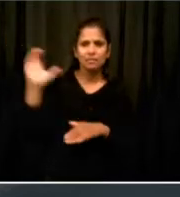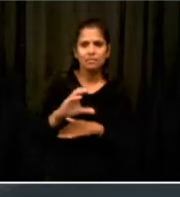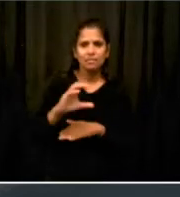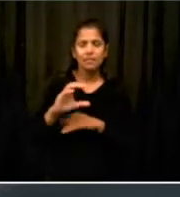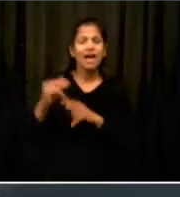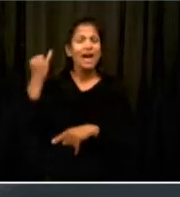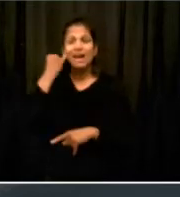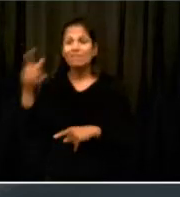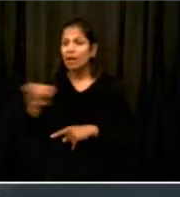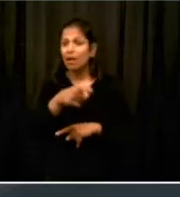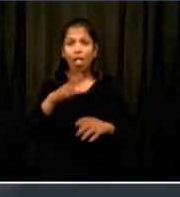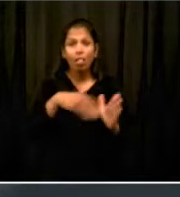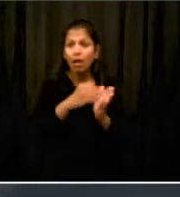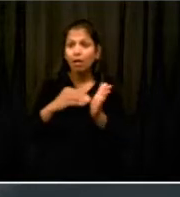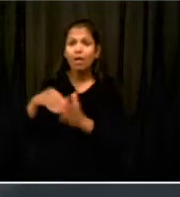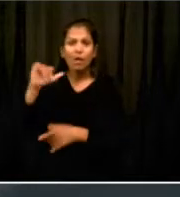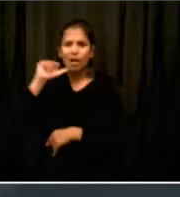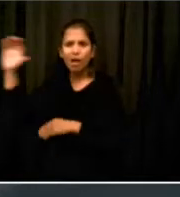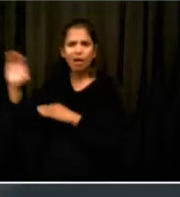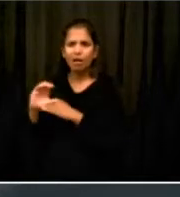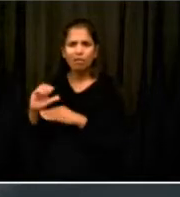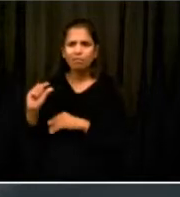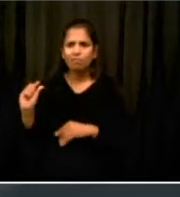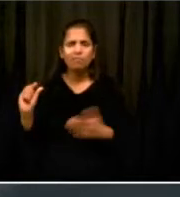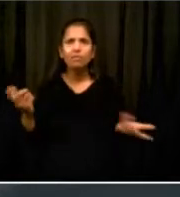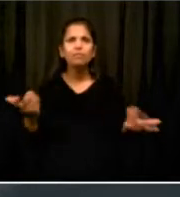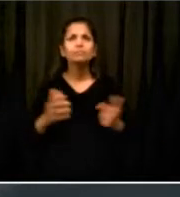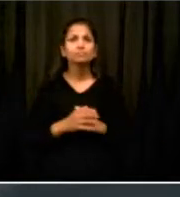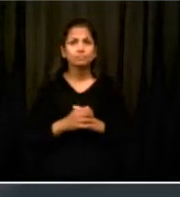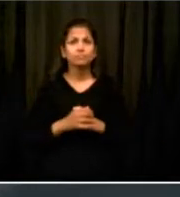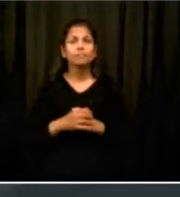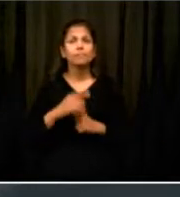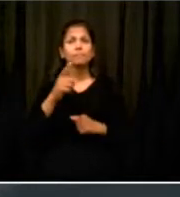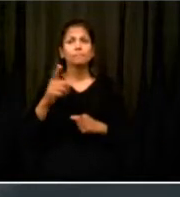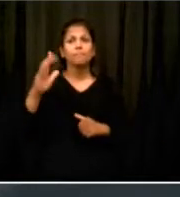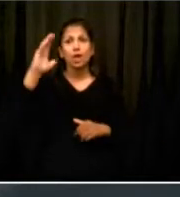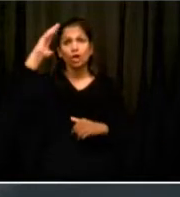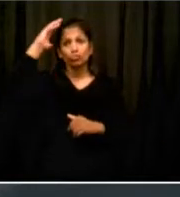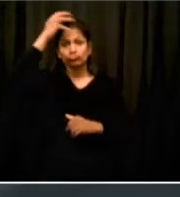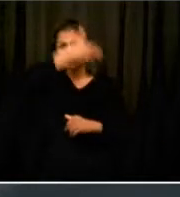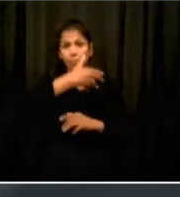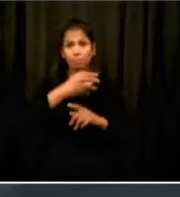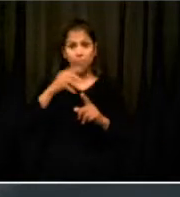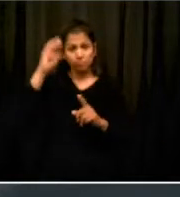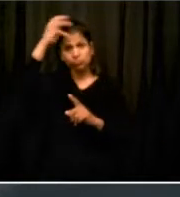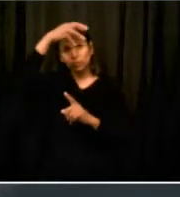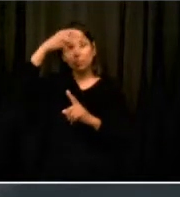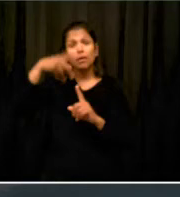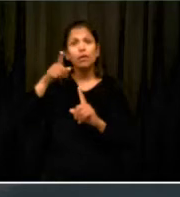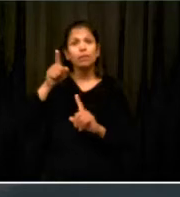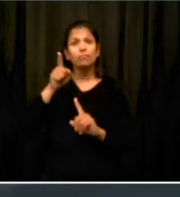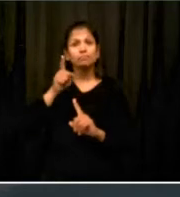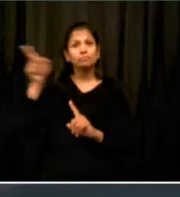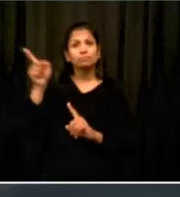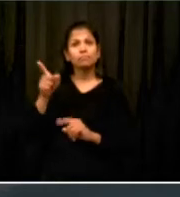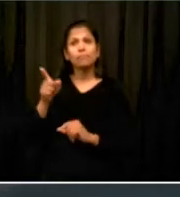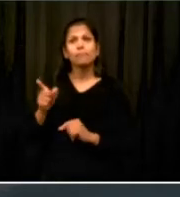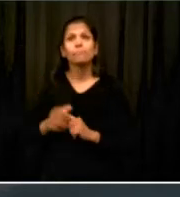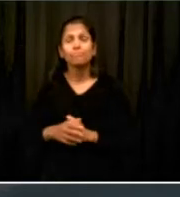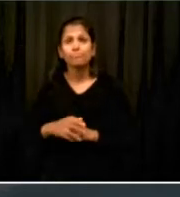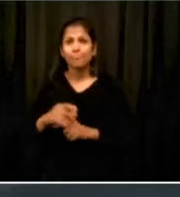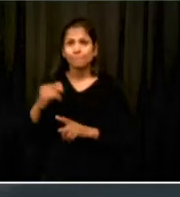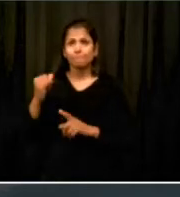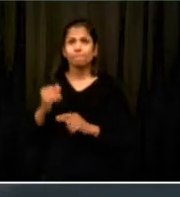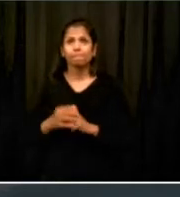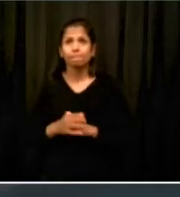exclude undocumented people from that count. Well, Mr. President, you don't have that power. That power resides in the U.S.